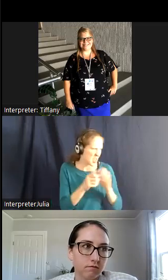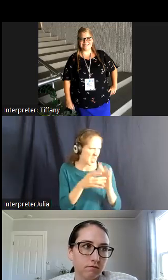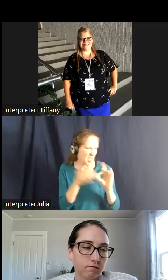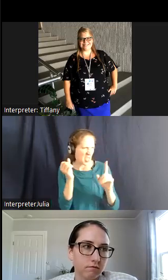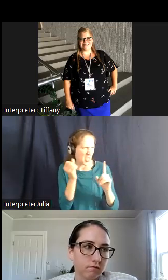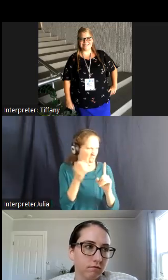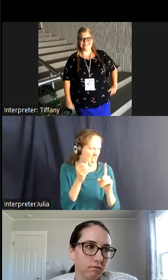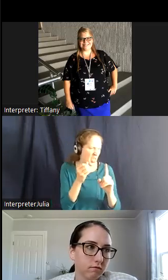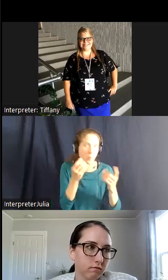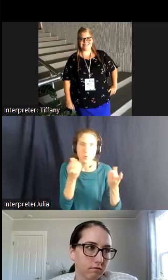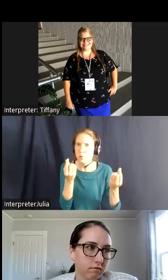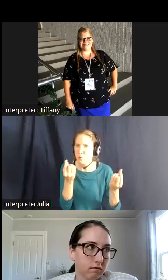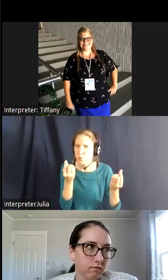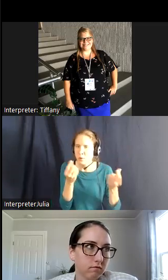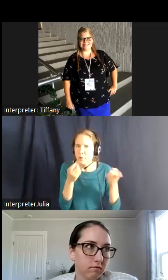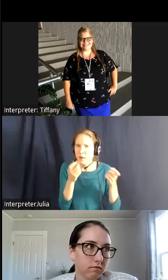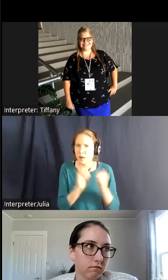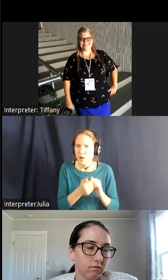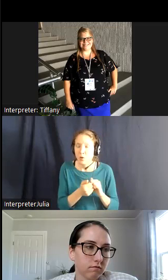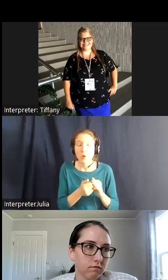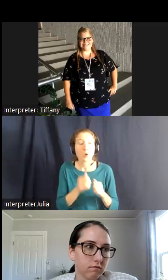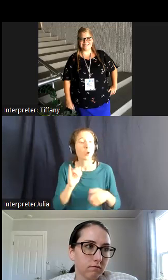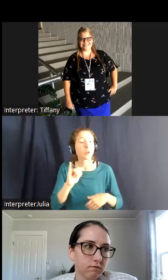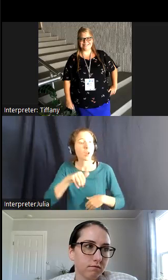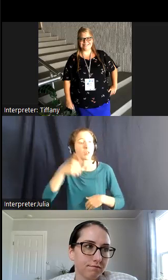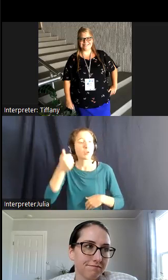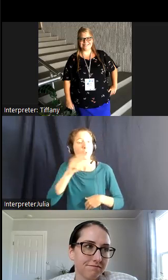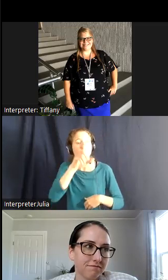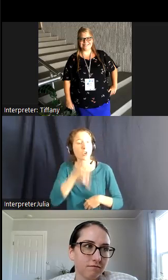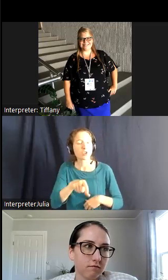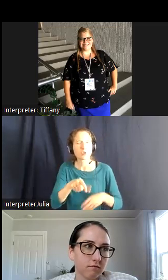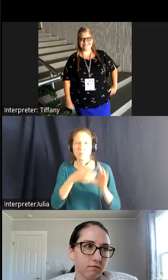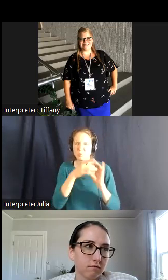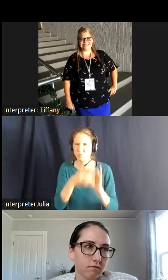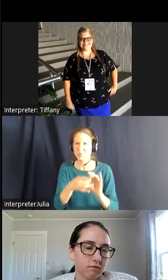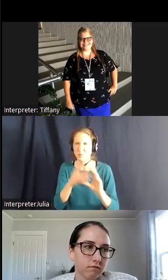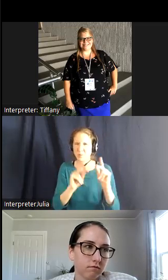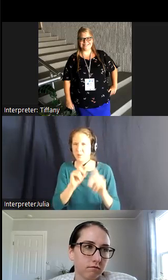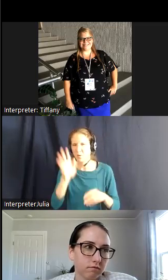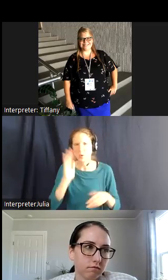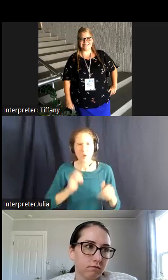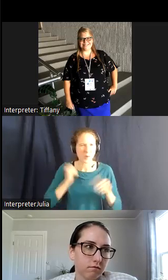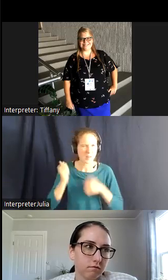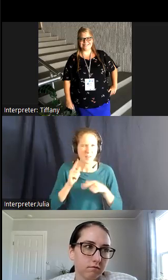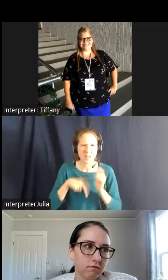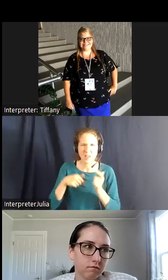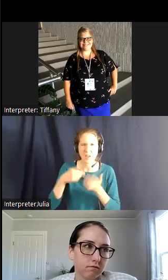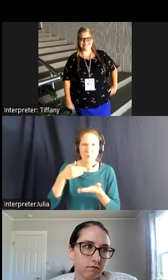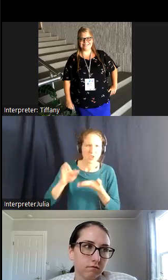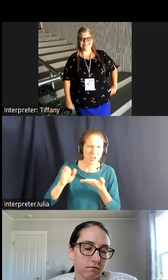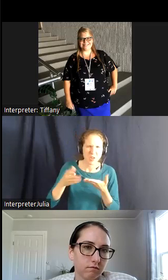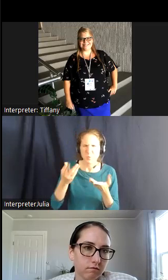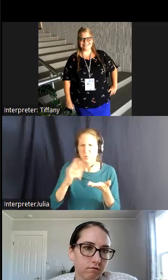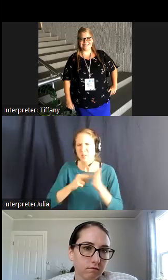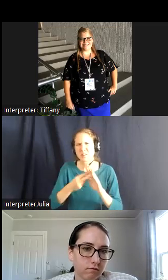similar question is regarding the no refusal of individuals who have exhibited aggressive behavior. What about when that